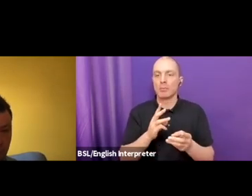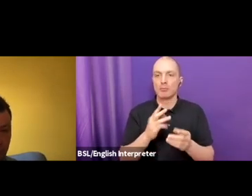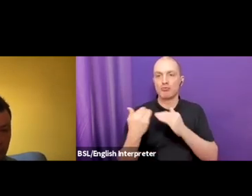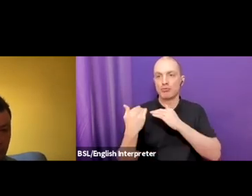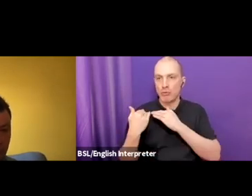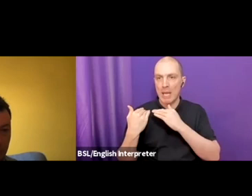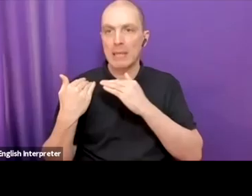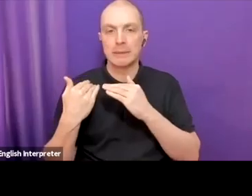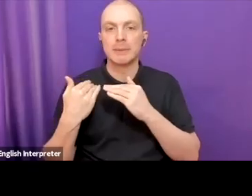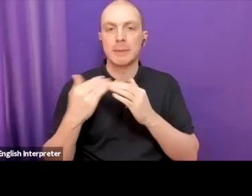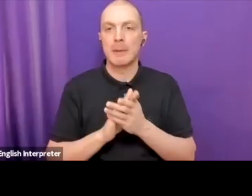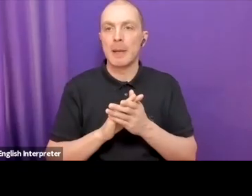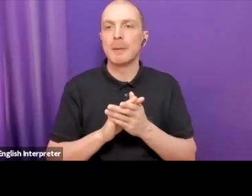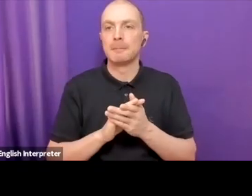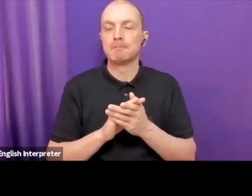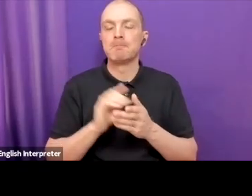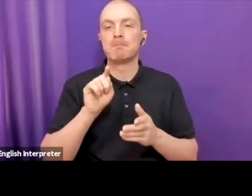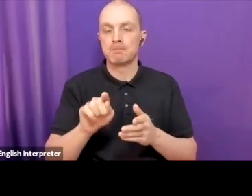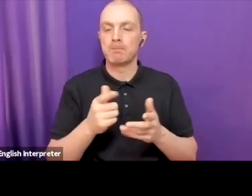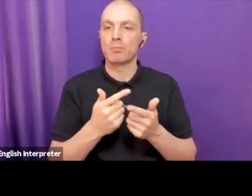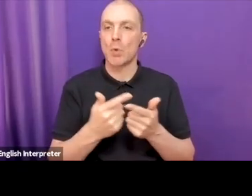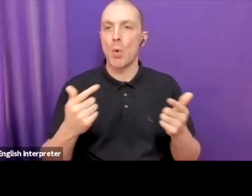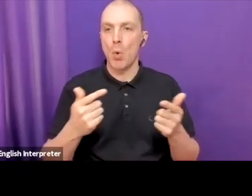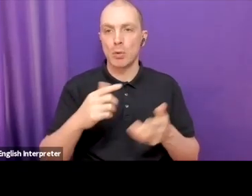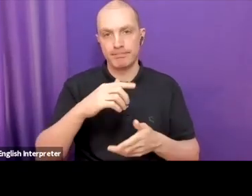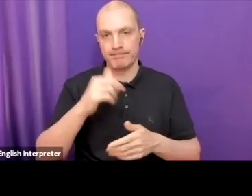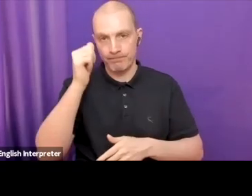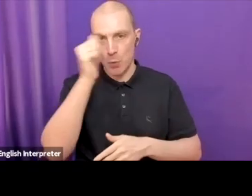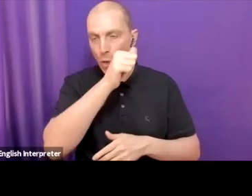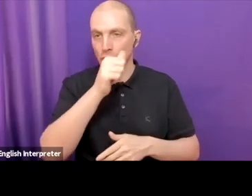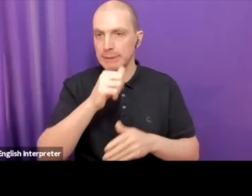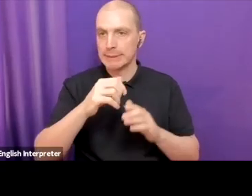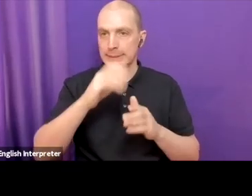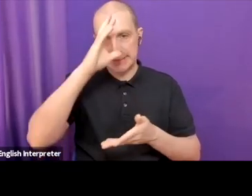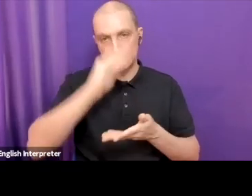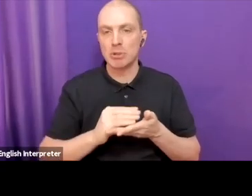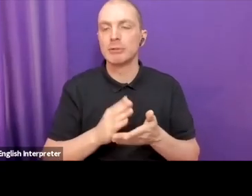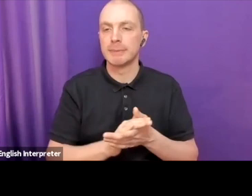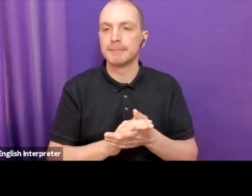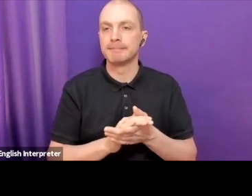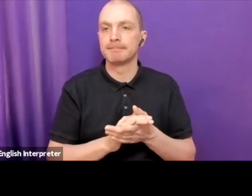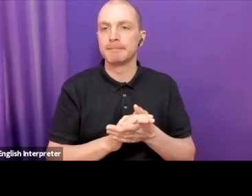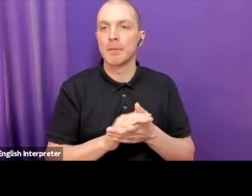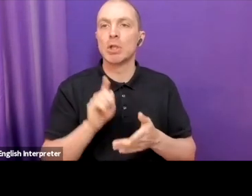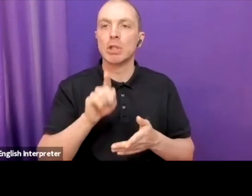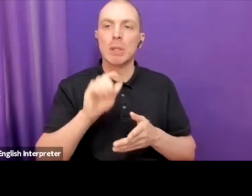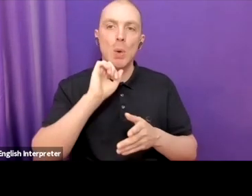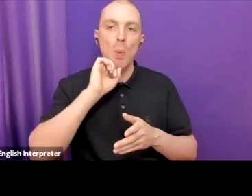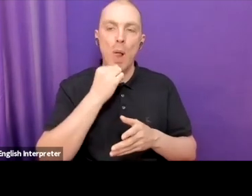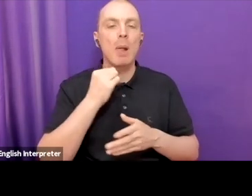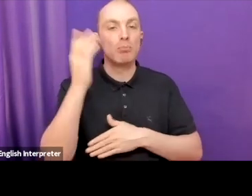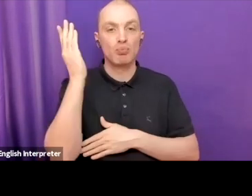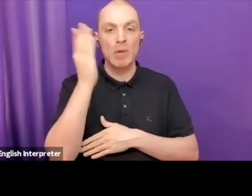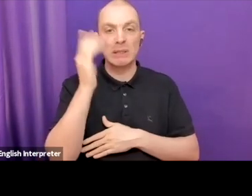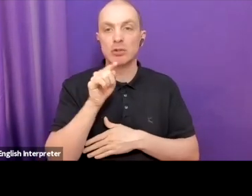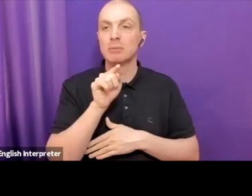Gross Human Rights Violations. So she comes to us with a huge amount of knowledge and experience, and she is going to give us a presentation